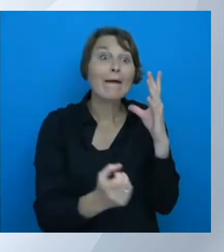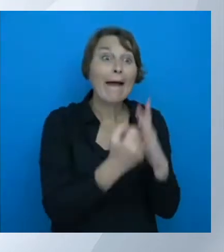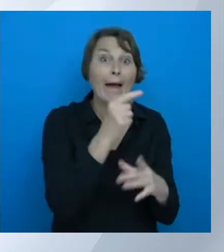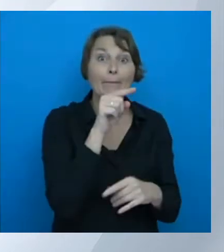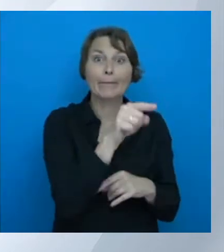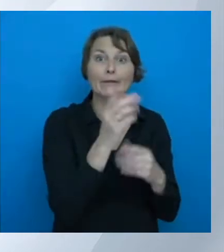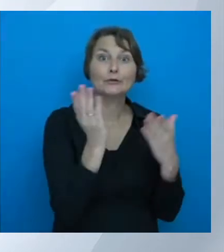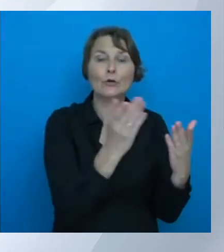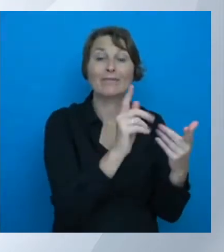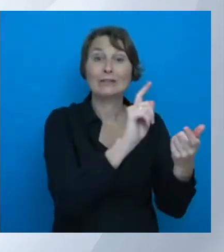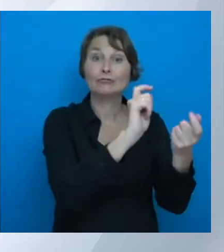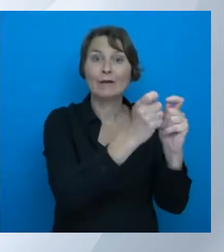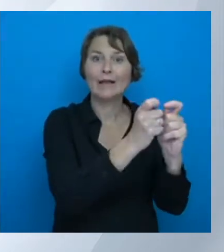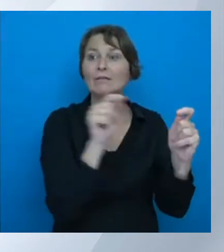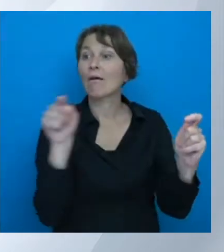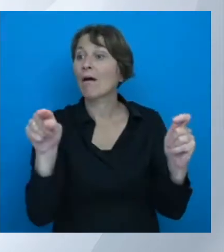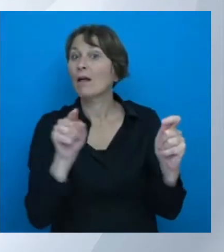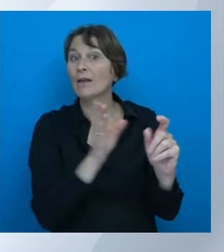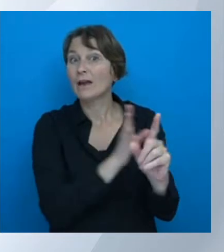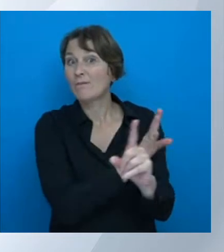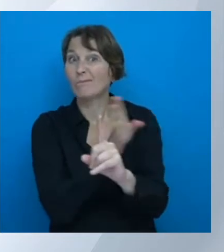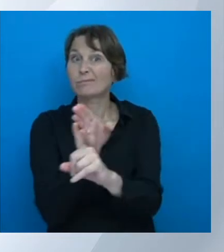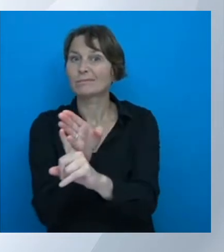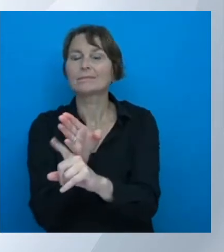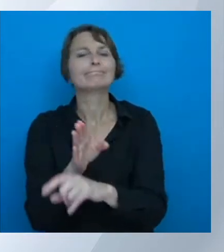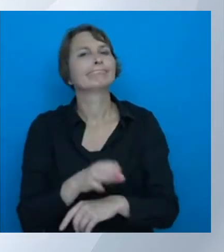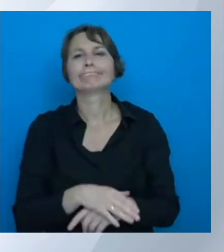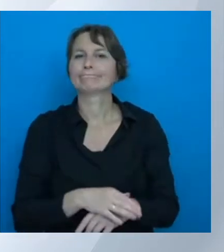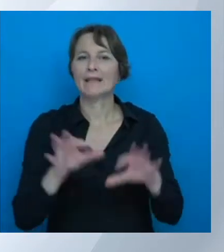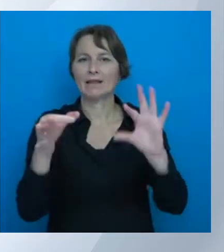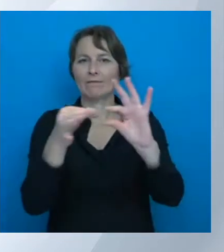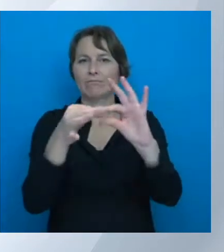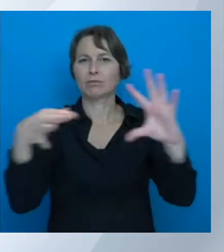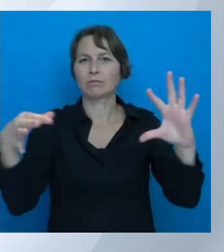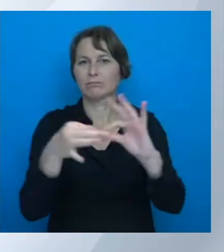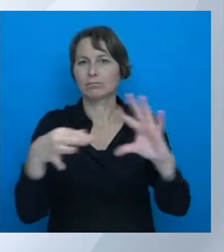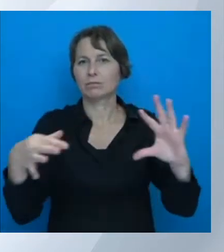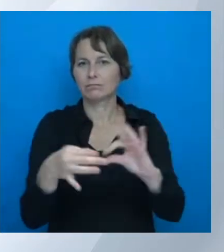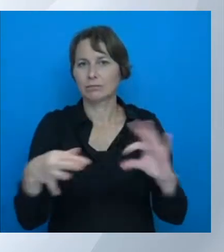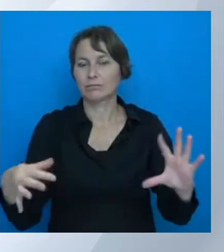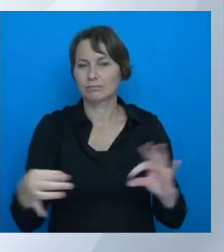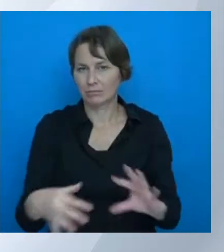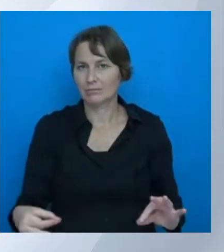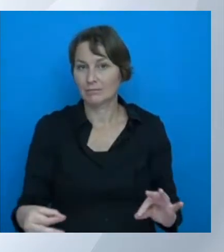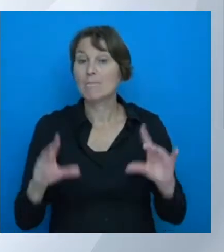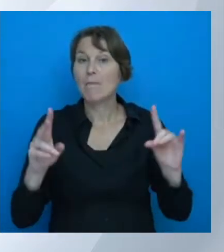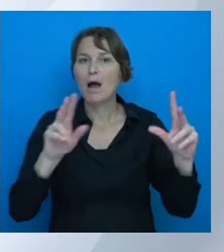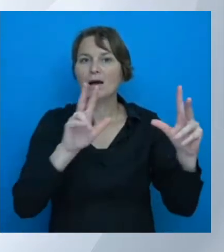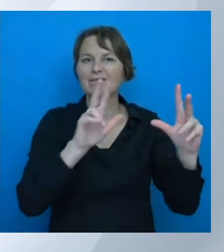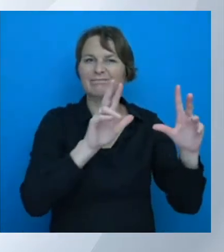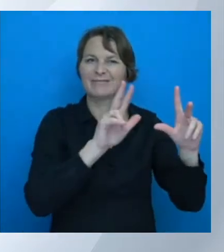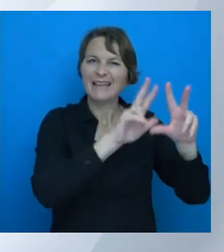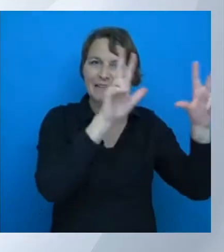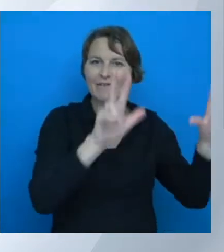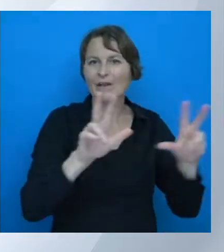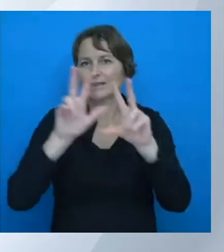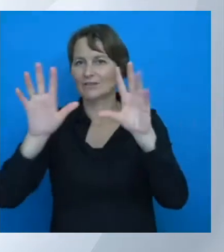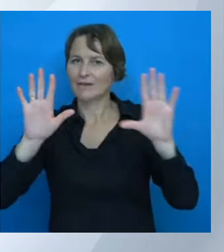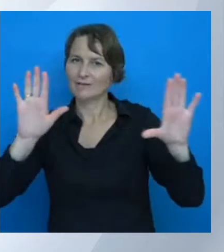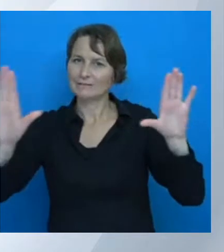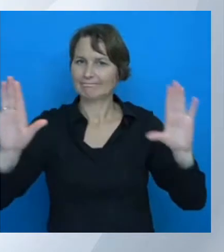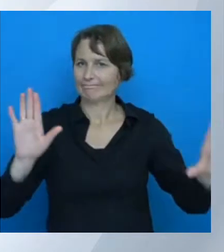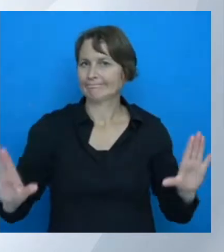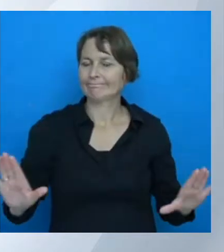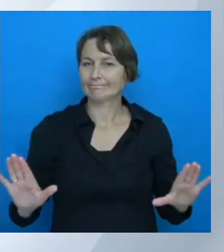affect other services as long as you do not change the interfaces. These services are independently